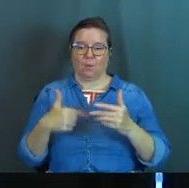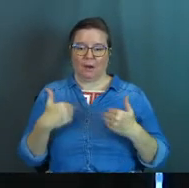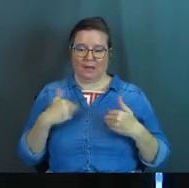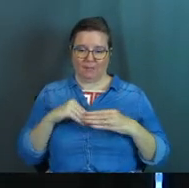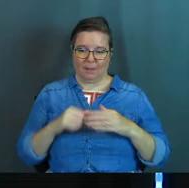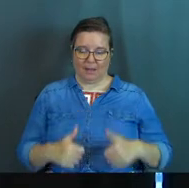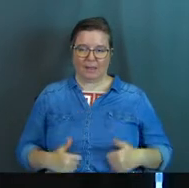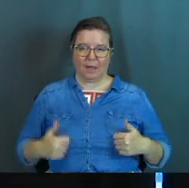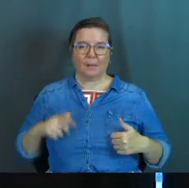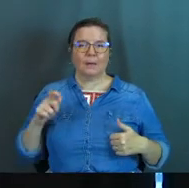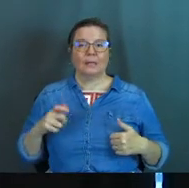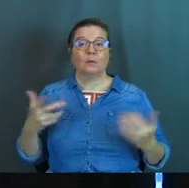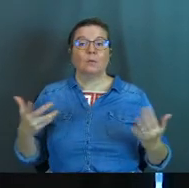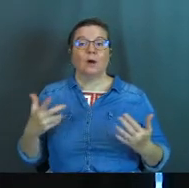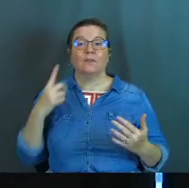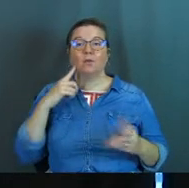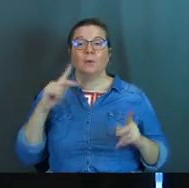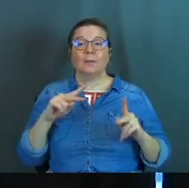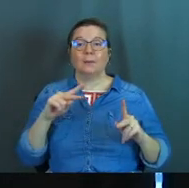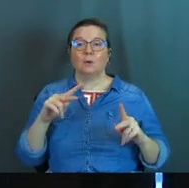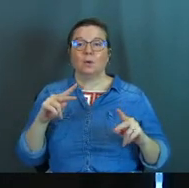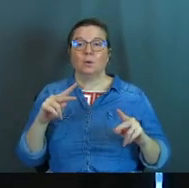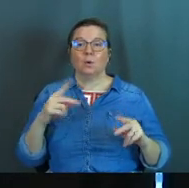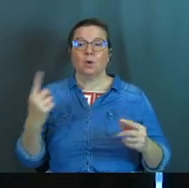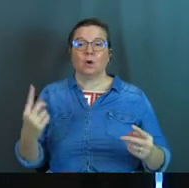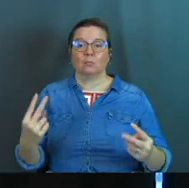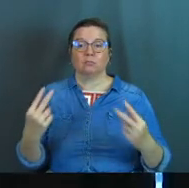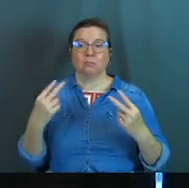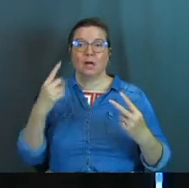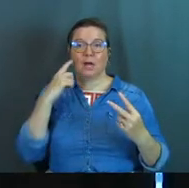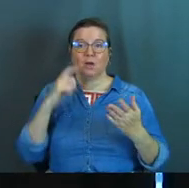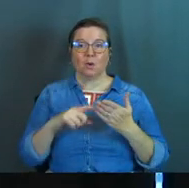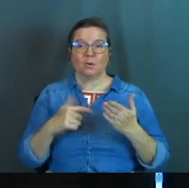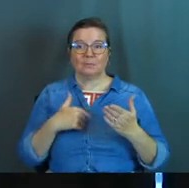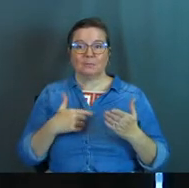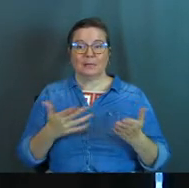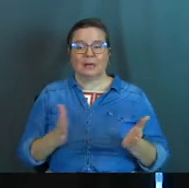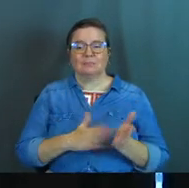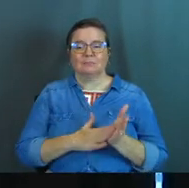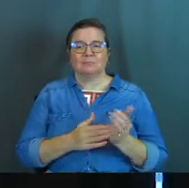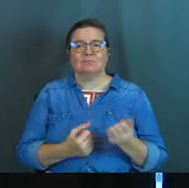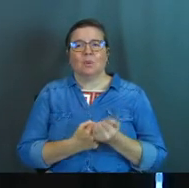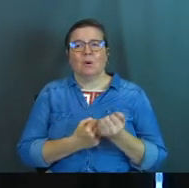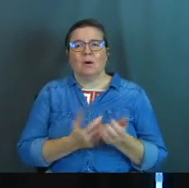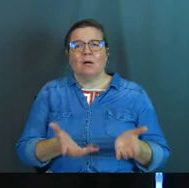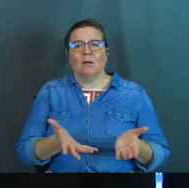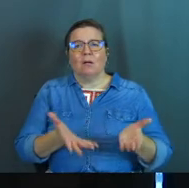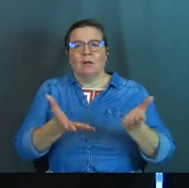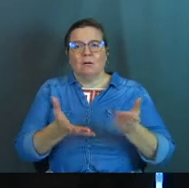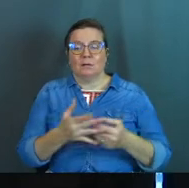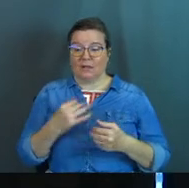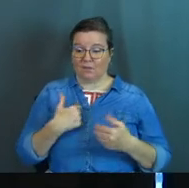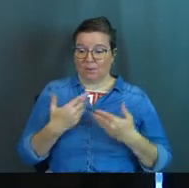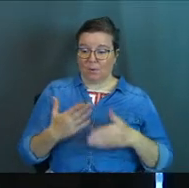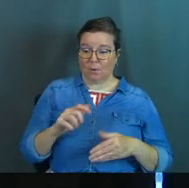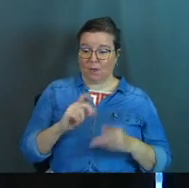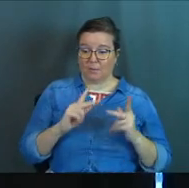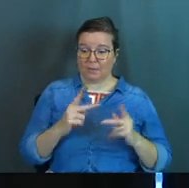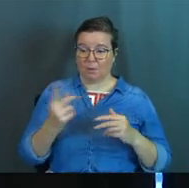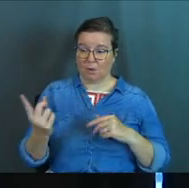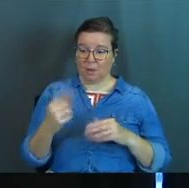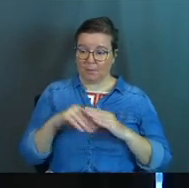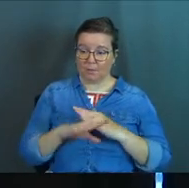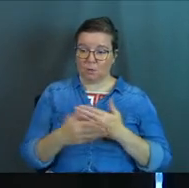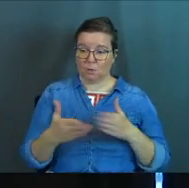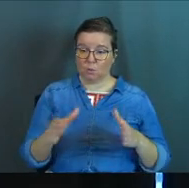in my life. What's my need? My need is for that people would constantly notice me and build me up. And if I'm in the room and other people